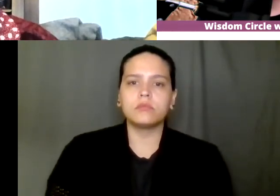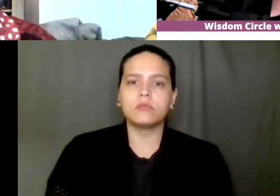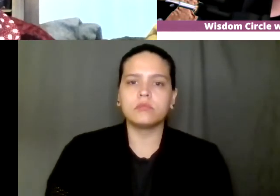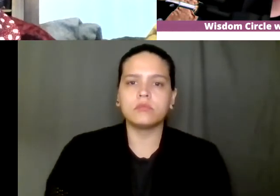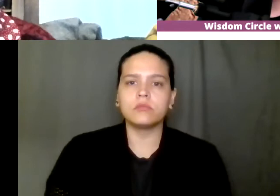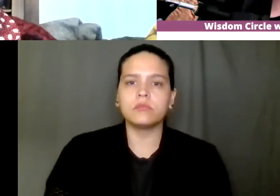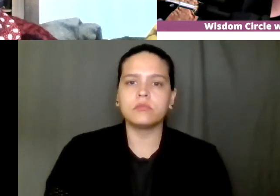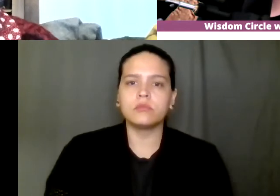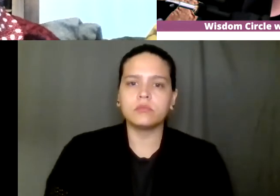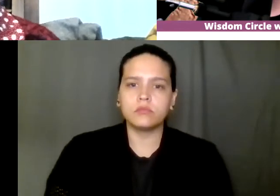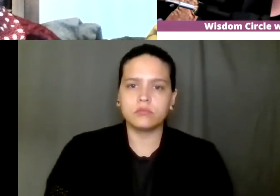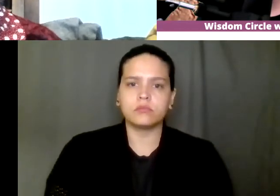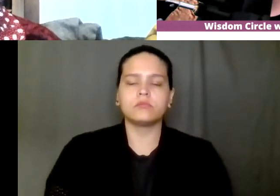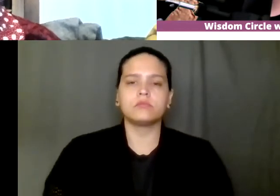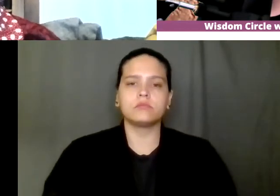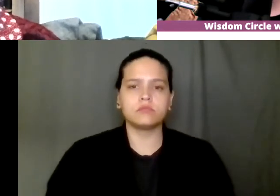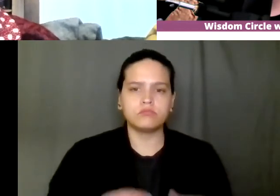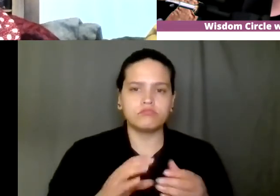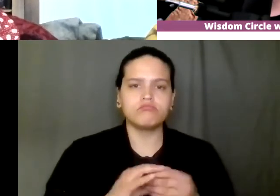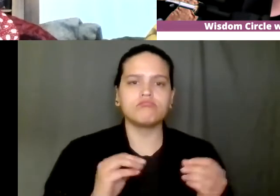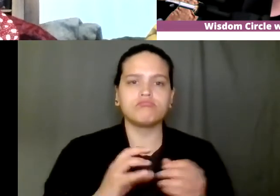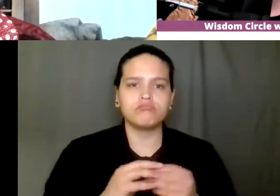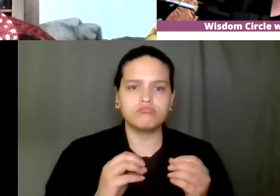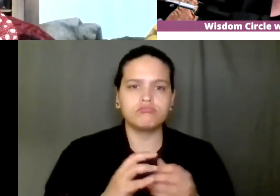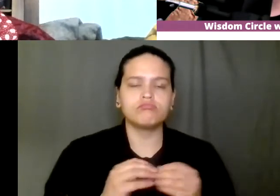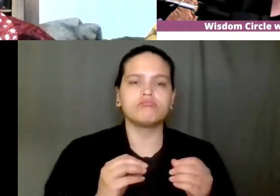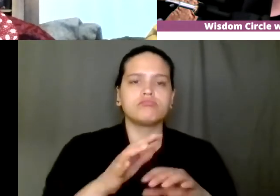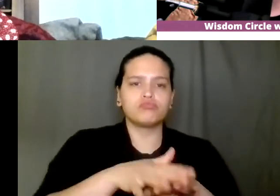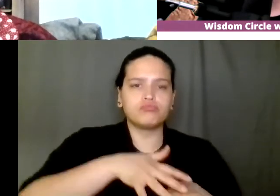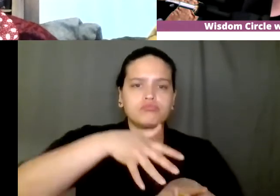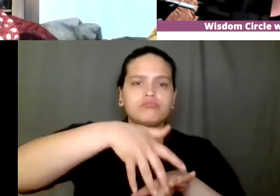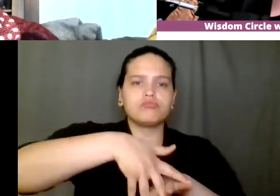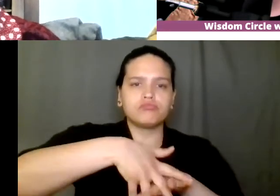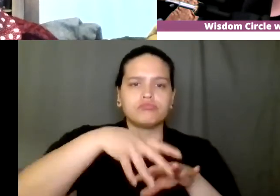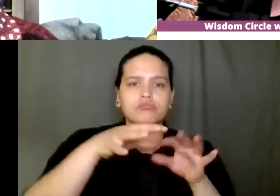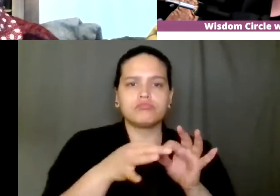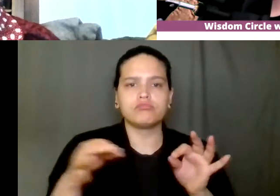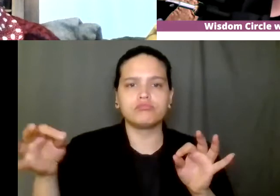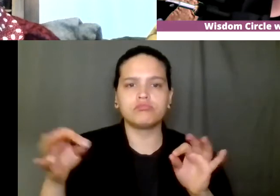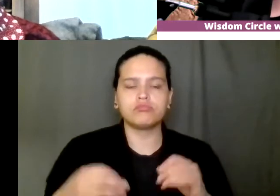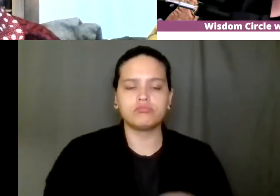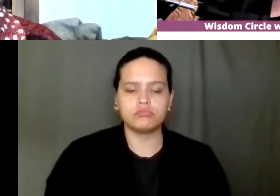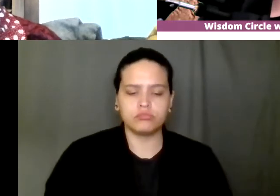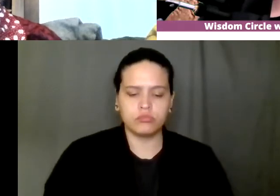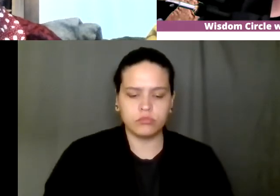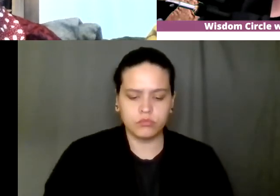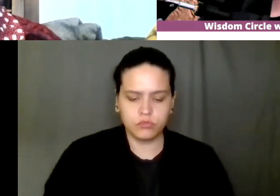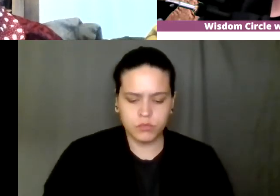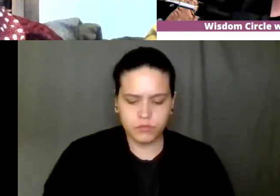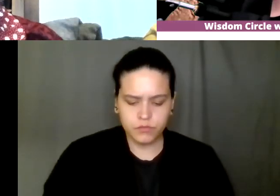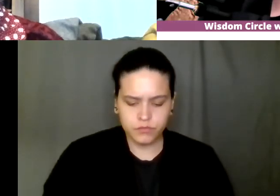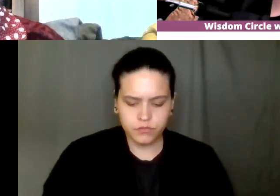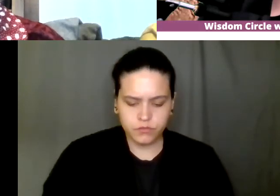che? So what are ye unawaited? I would not account the hot hump, though Sarge Lound day cut a hut